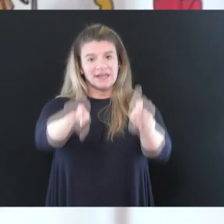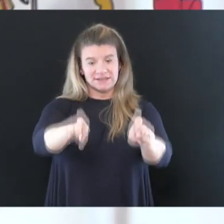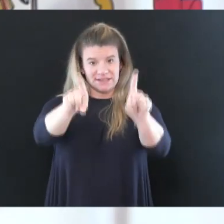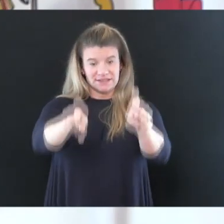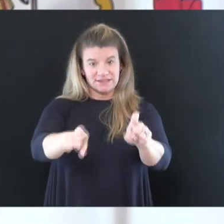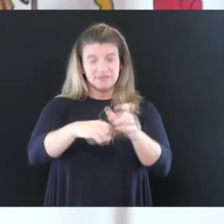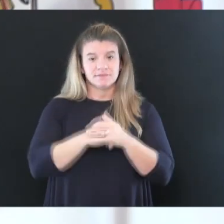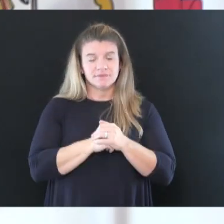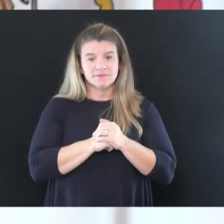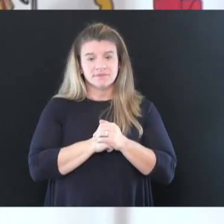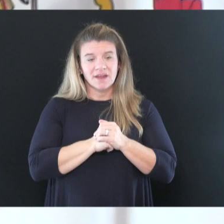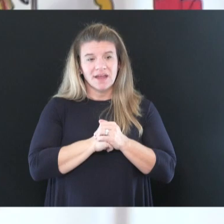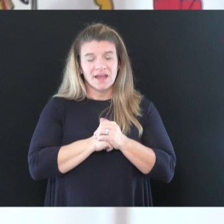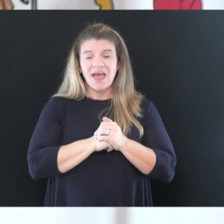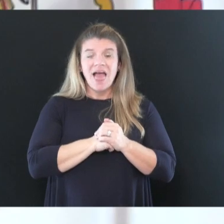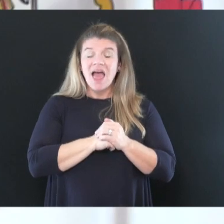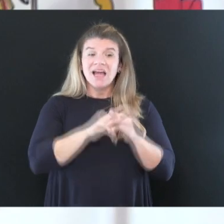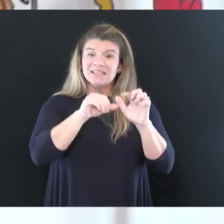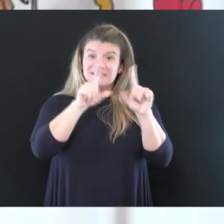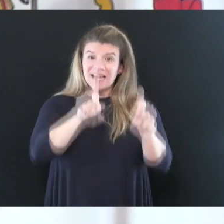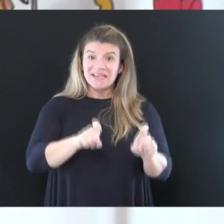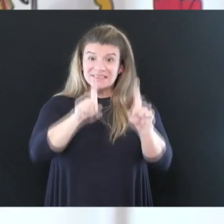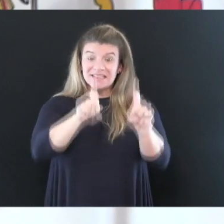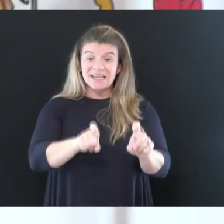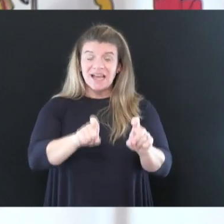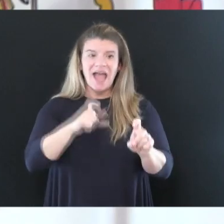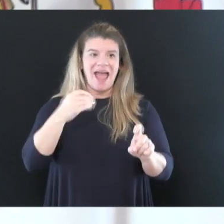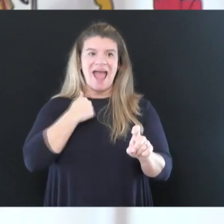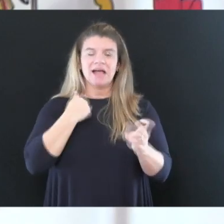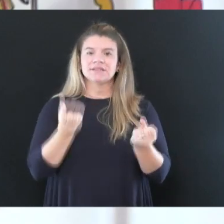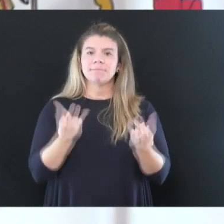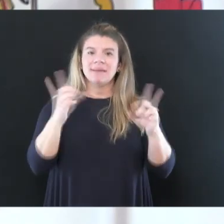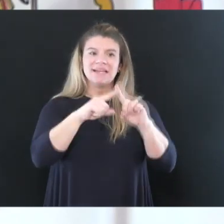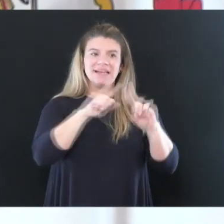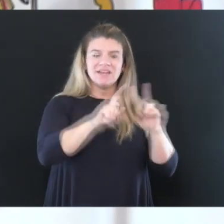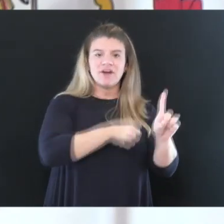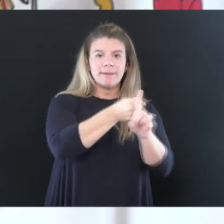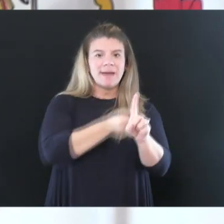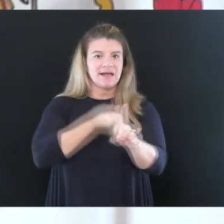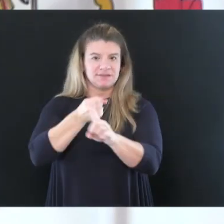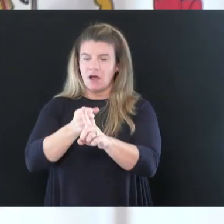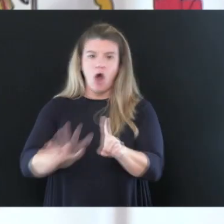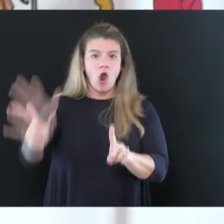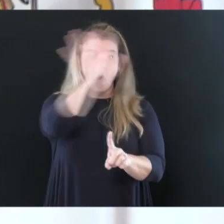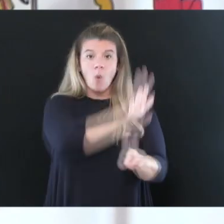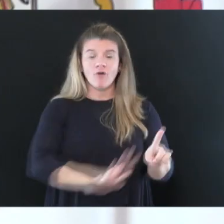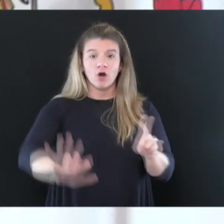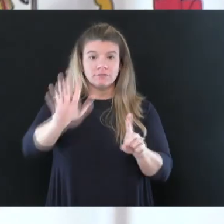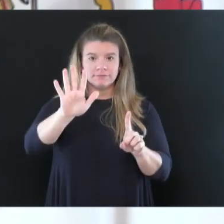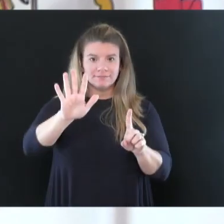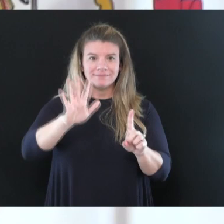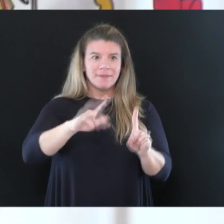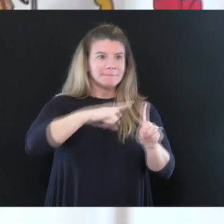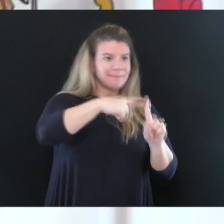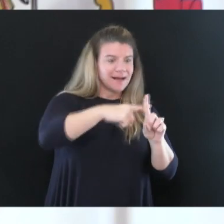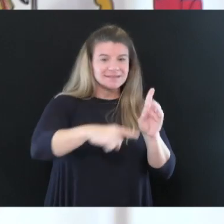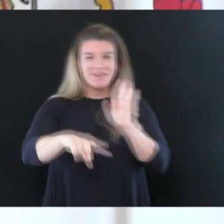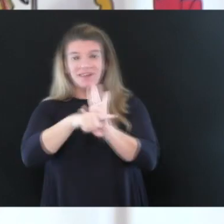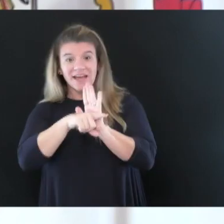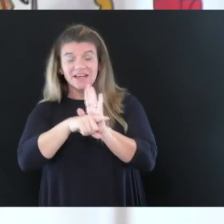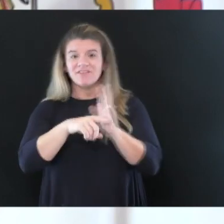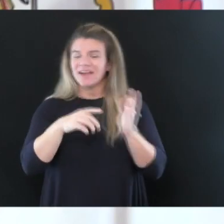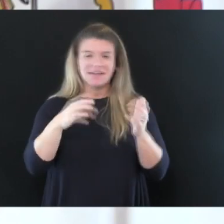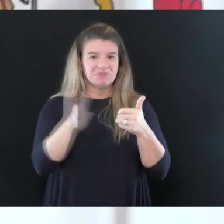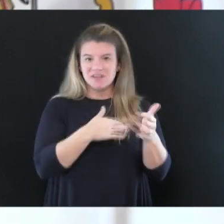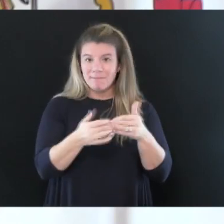has ramifications all across the board. But we will find spreaders, and we will be able to stop this if